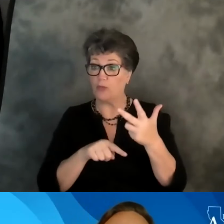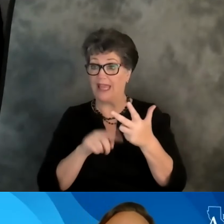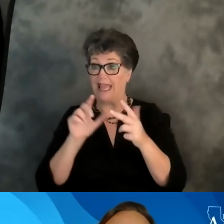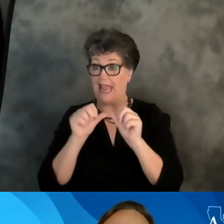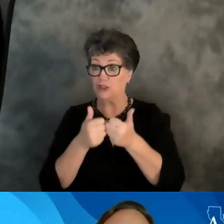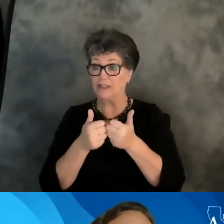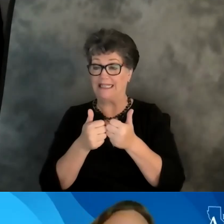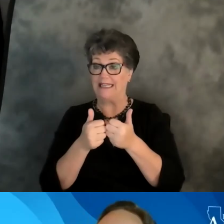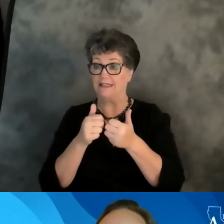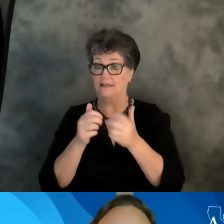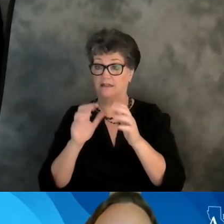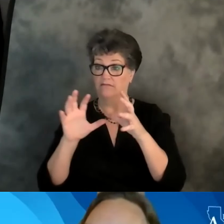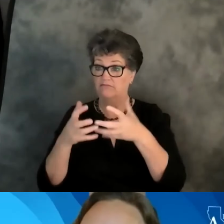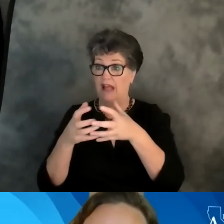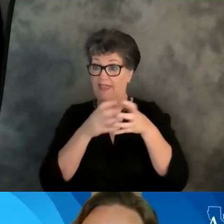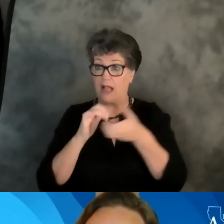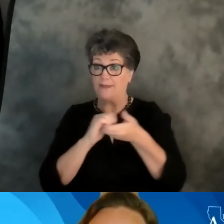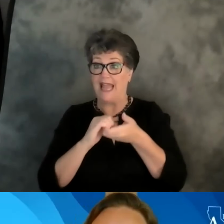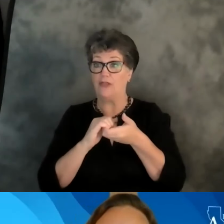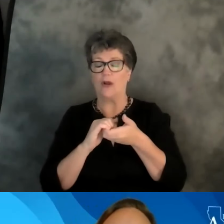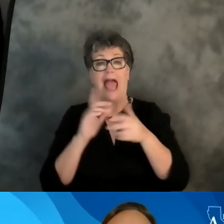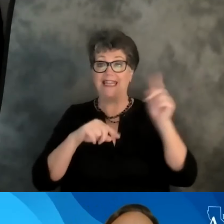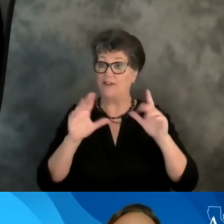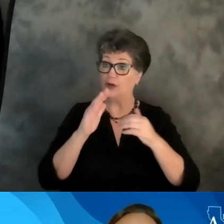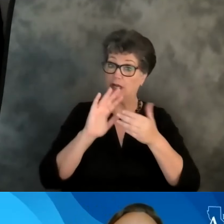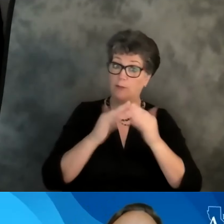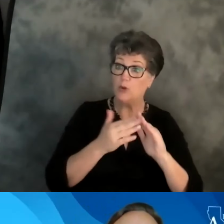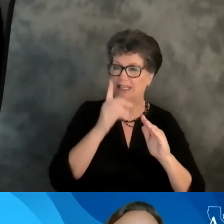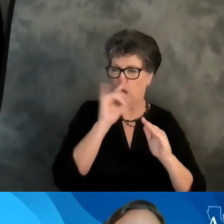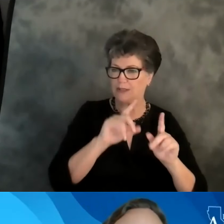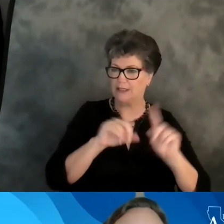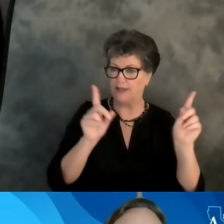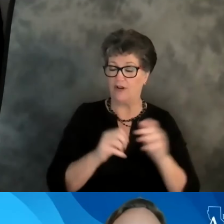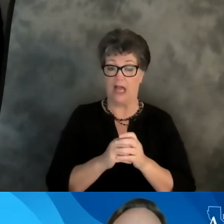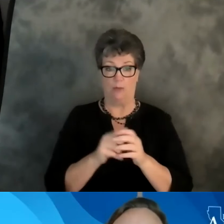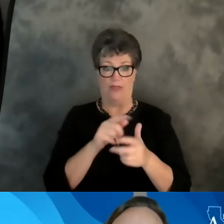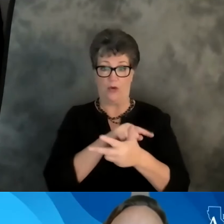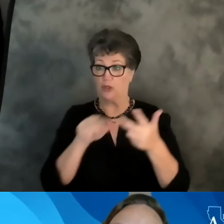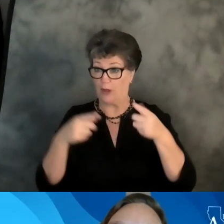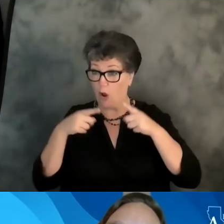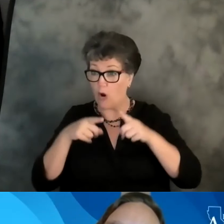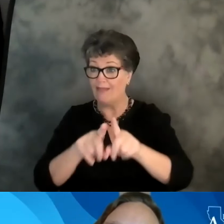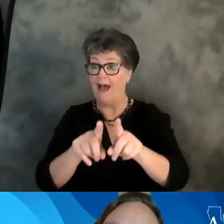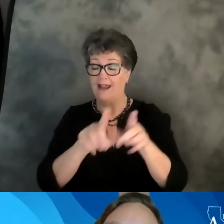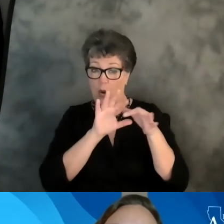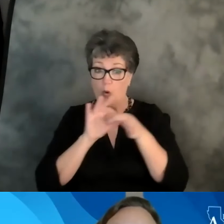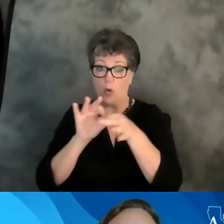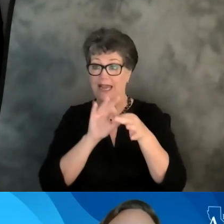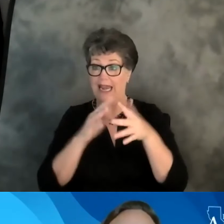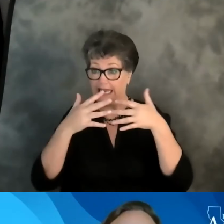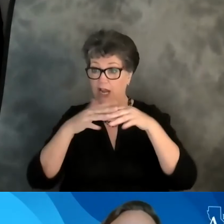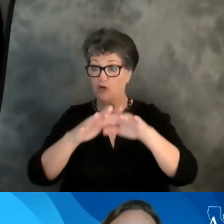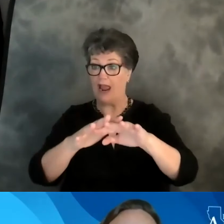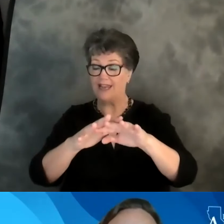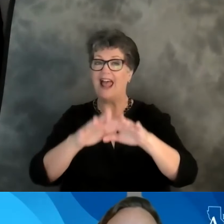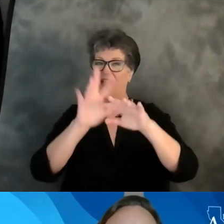can come together, and that looks different in different communities, but when those three are aligned, coordinated, and integrated, that